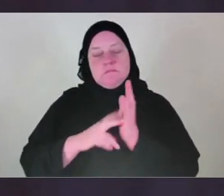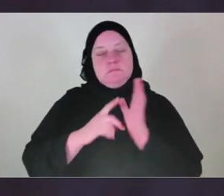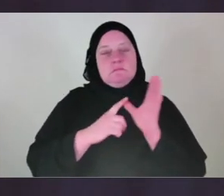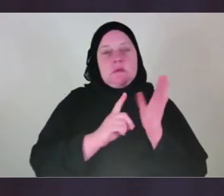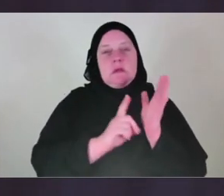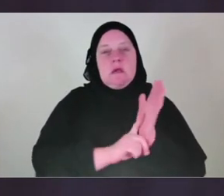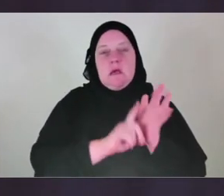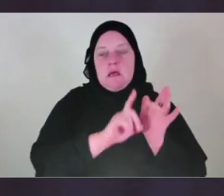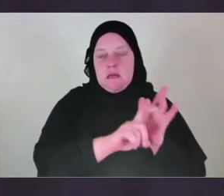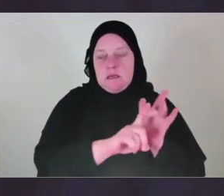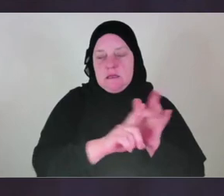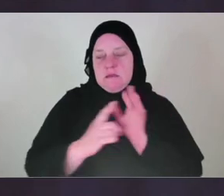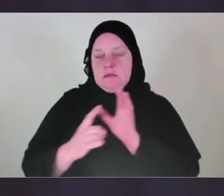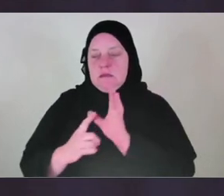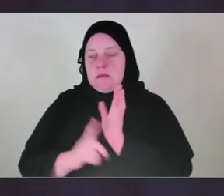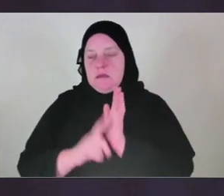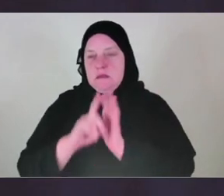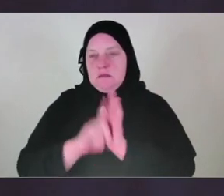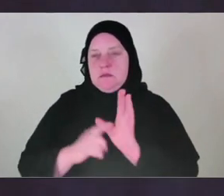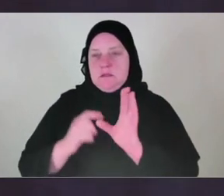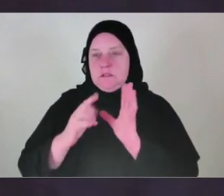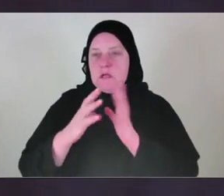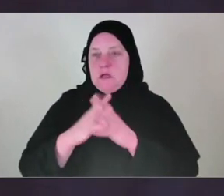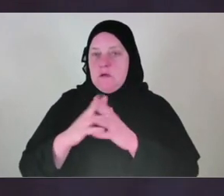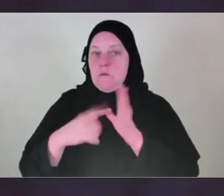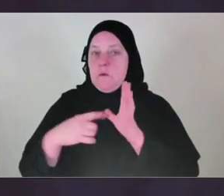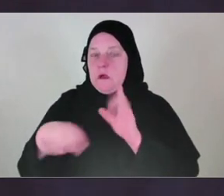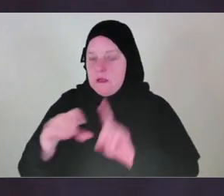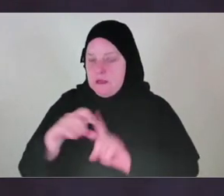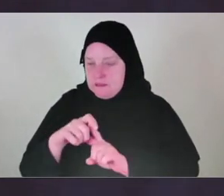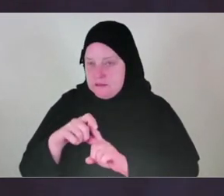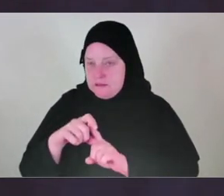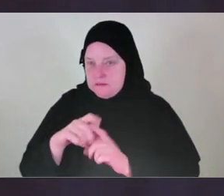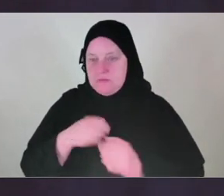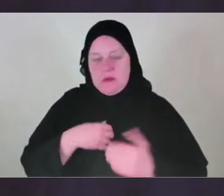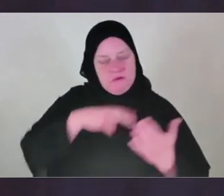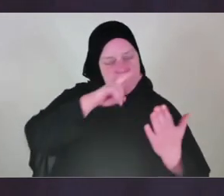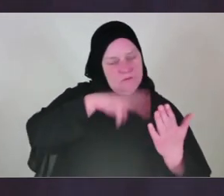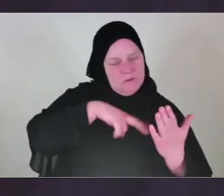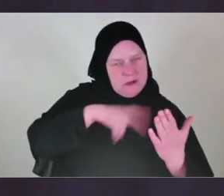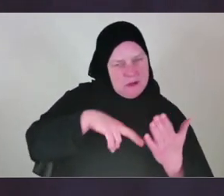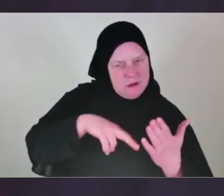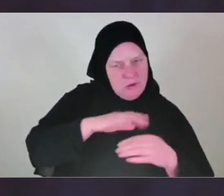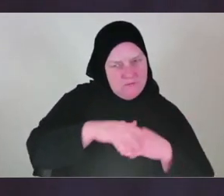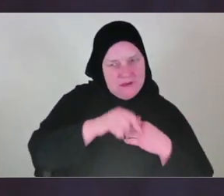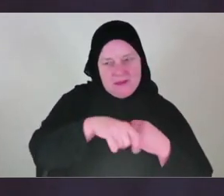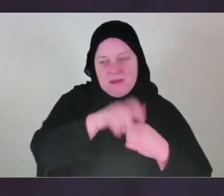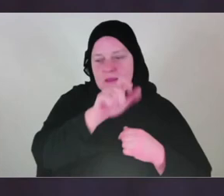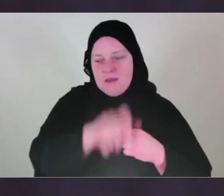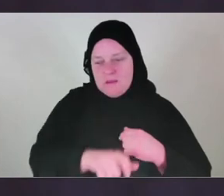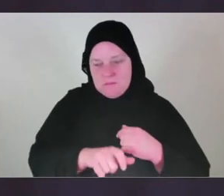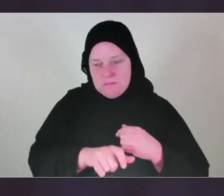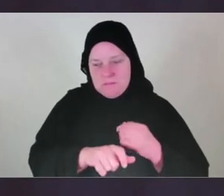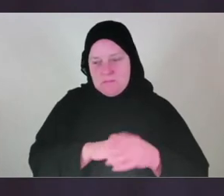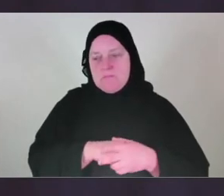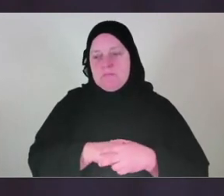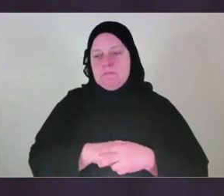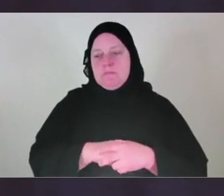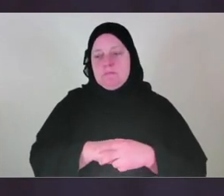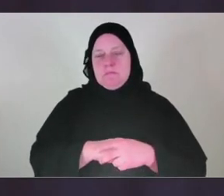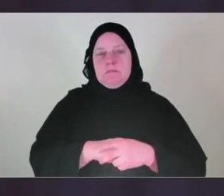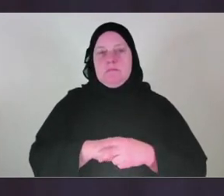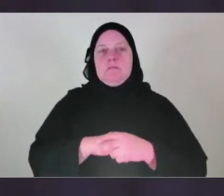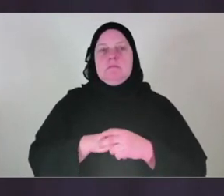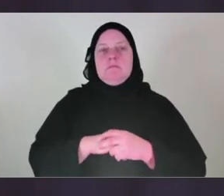who is known in narrations when you read as Abu Ja'far al-Thani. Because Abu